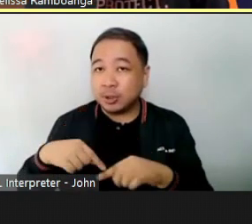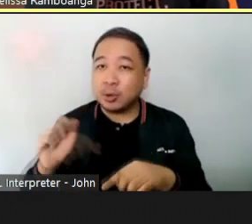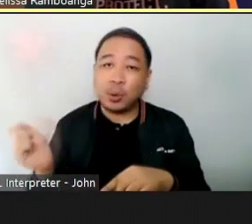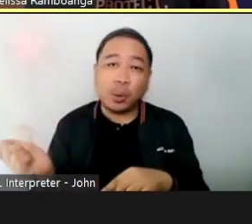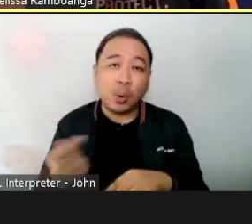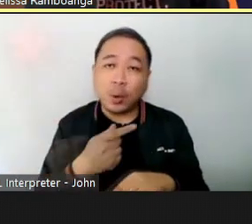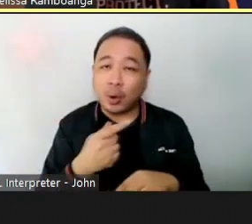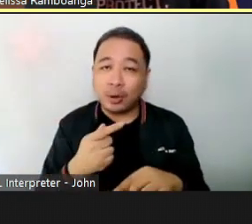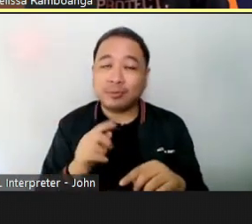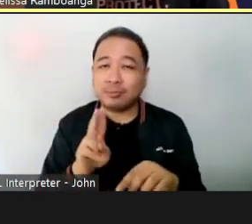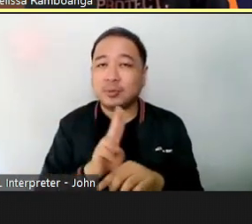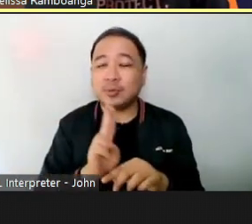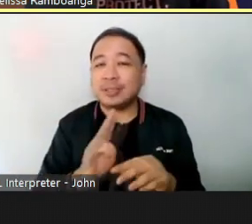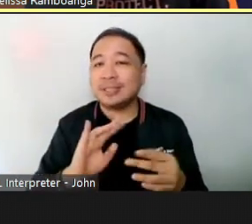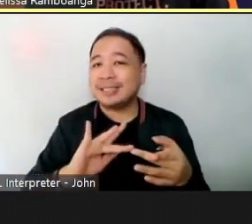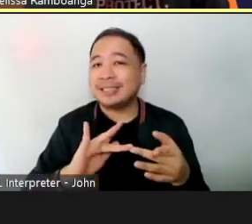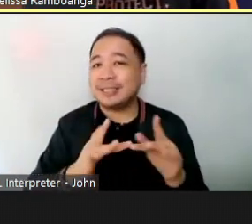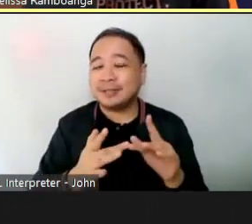the internet.